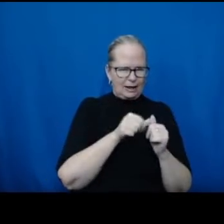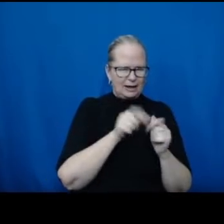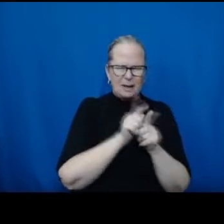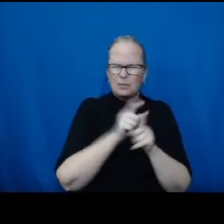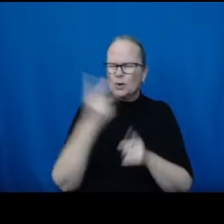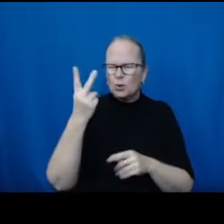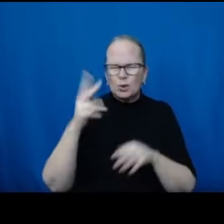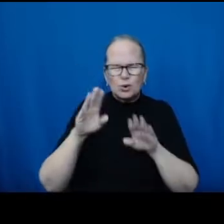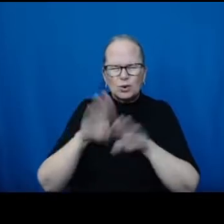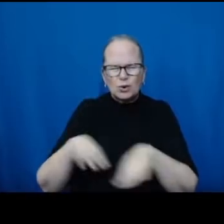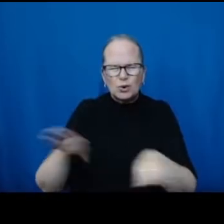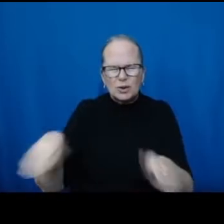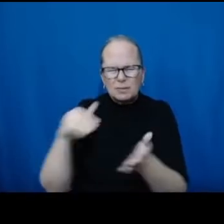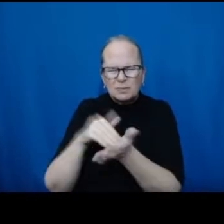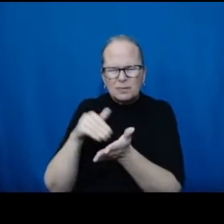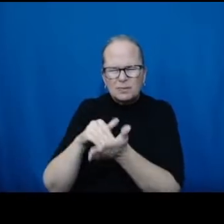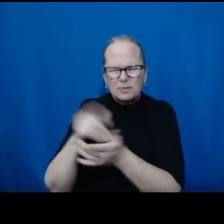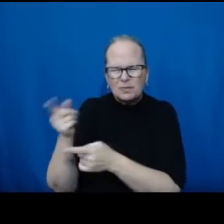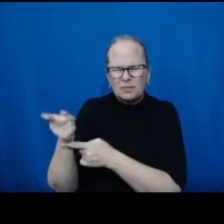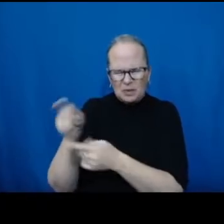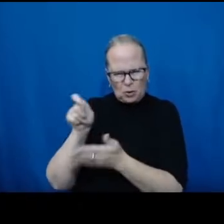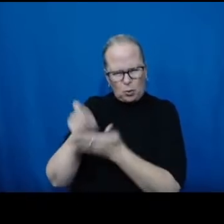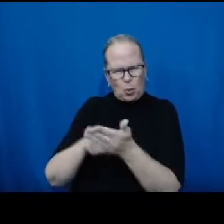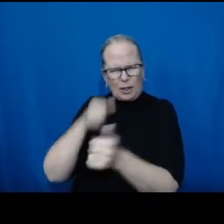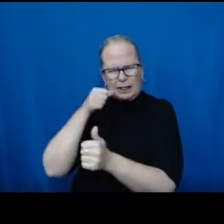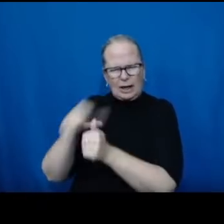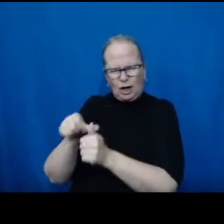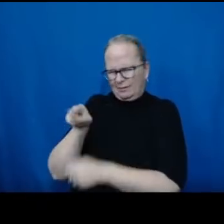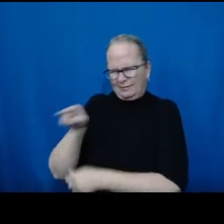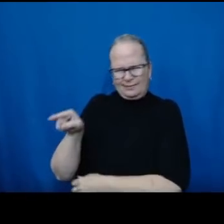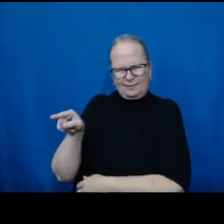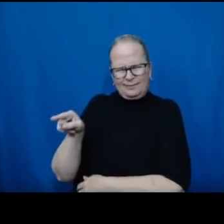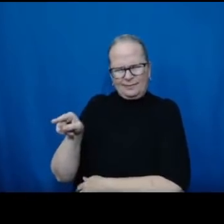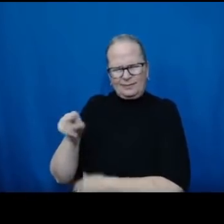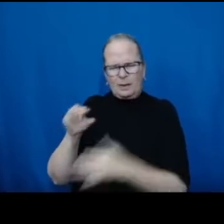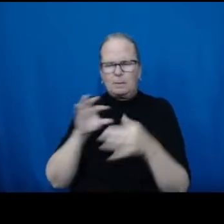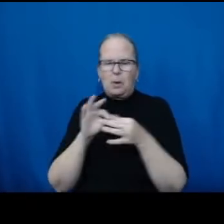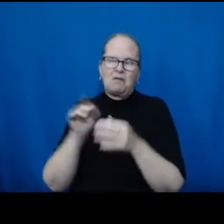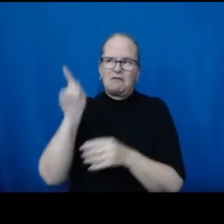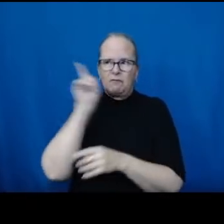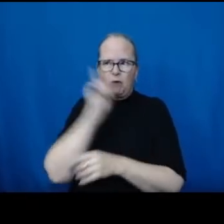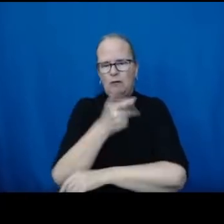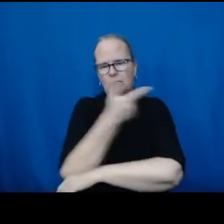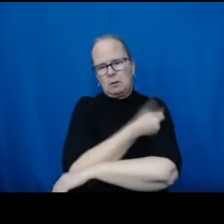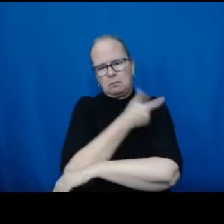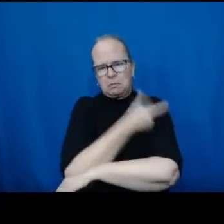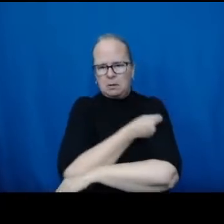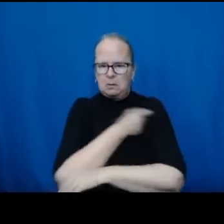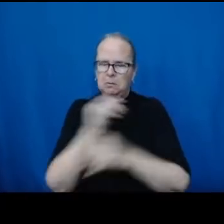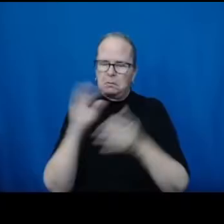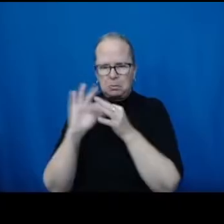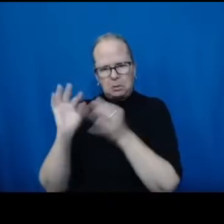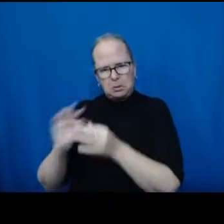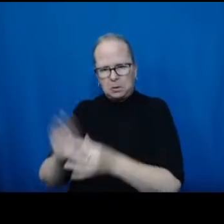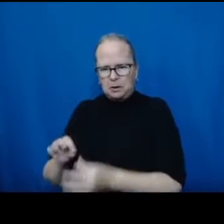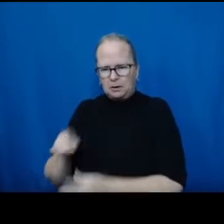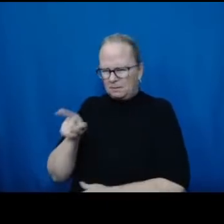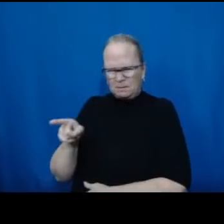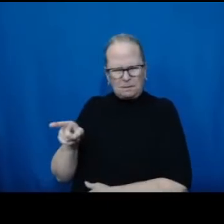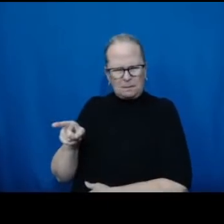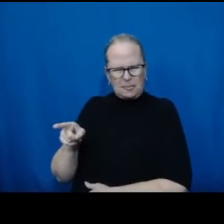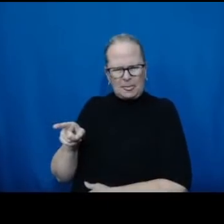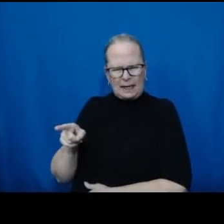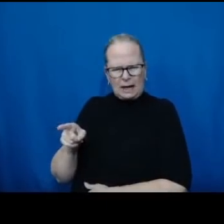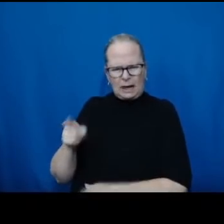misinformed claims about vaccines, and I did a lot of reading over the past few days to prepare myself to address